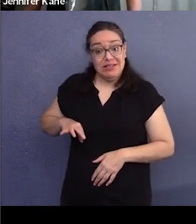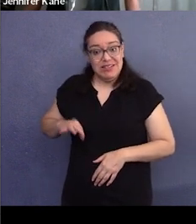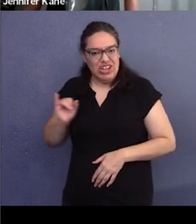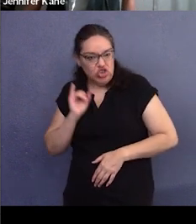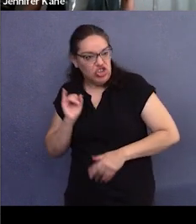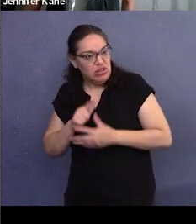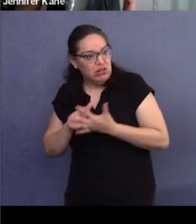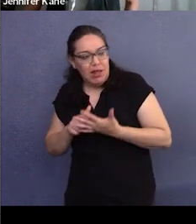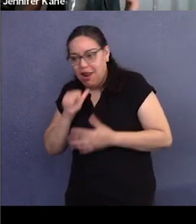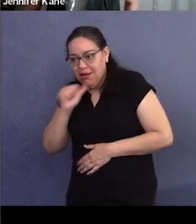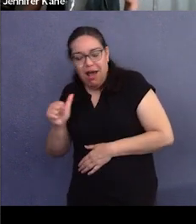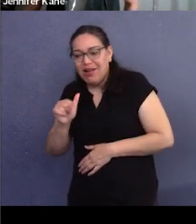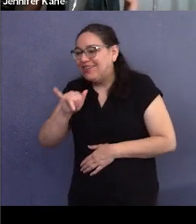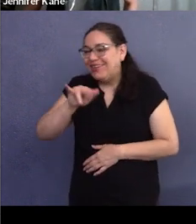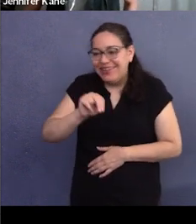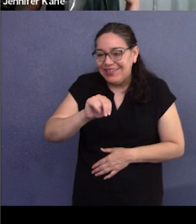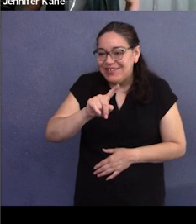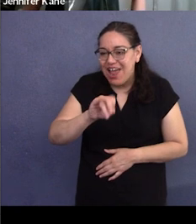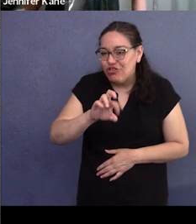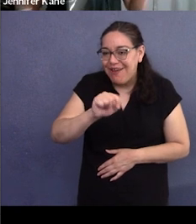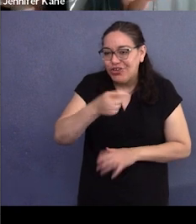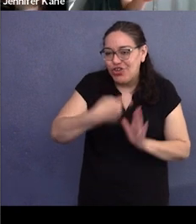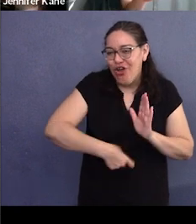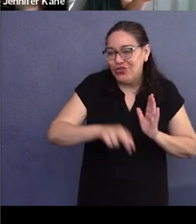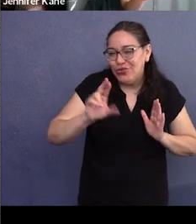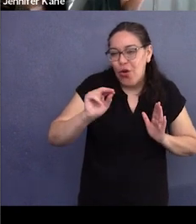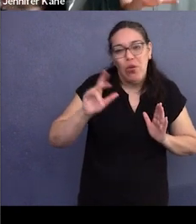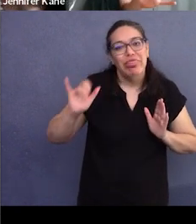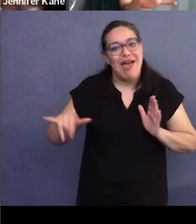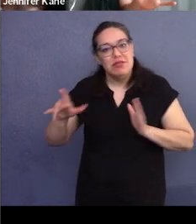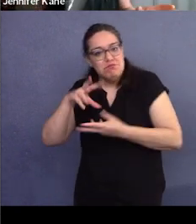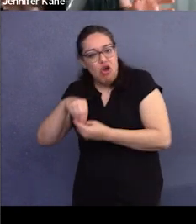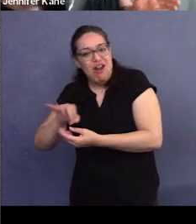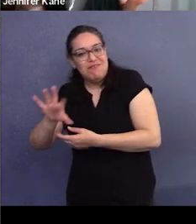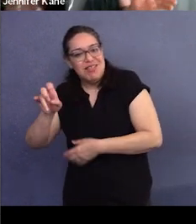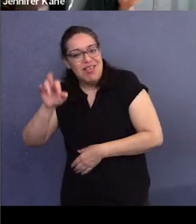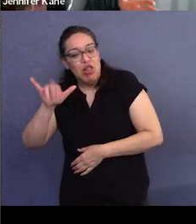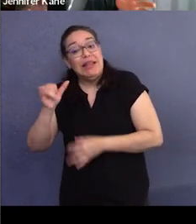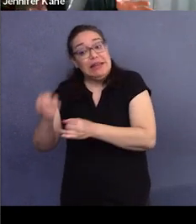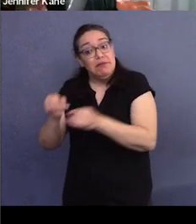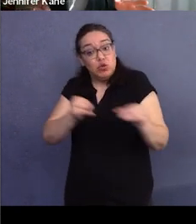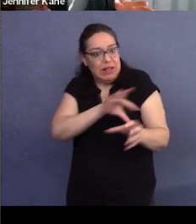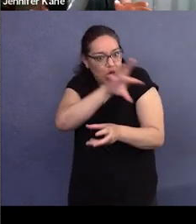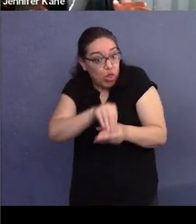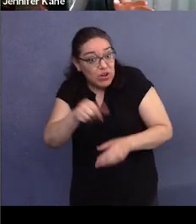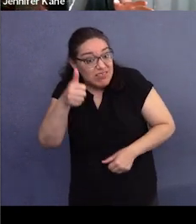their salary that you are paying them. You are individuals paying yourself. You should include